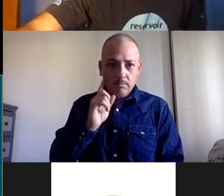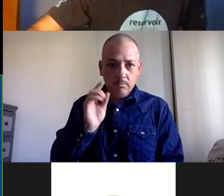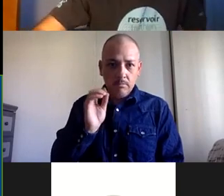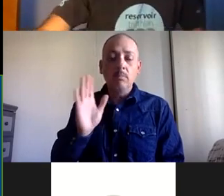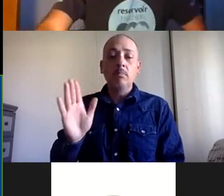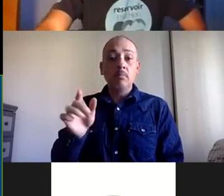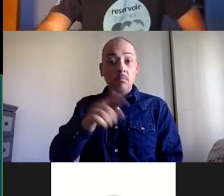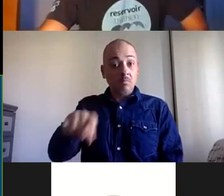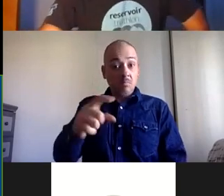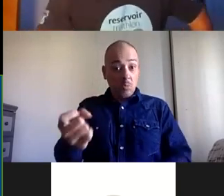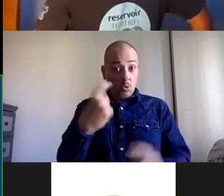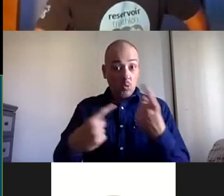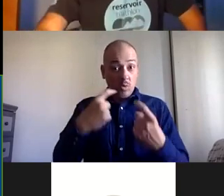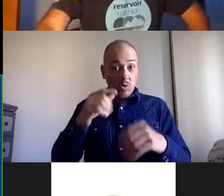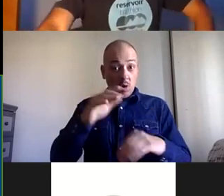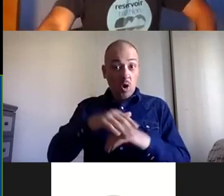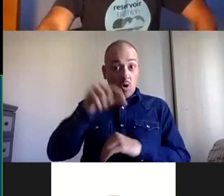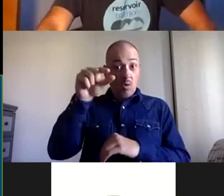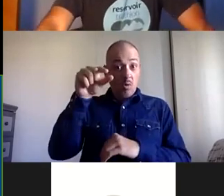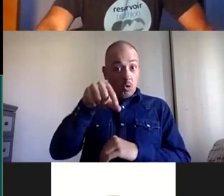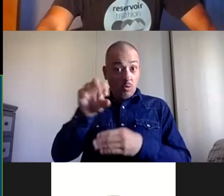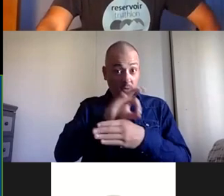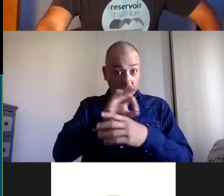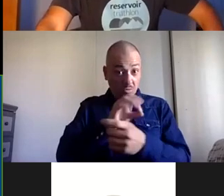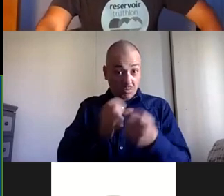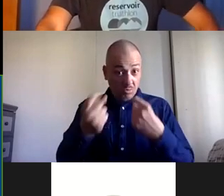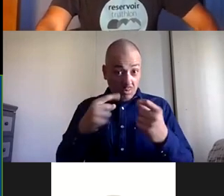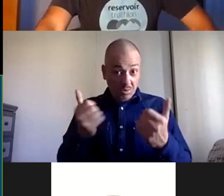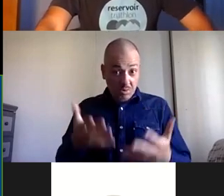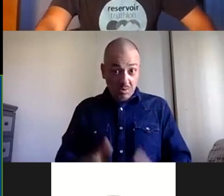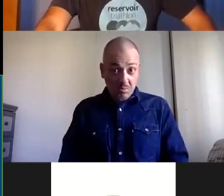Does anyone have any questions on the Q function?